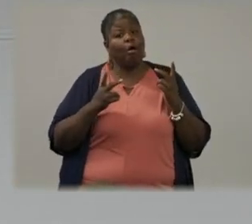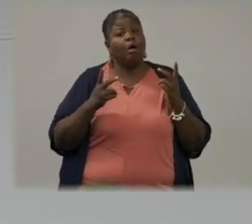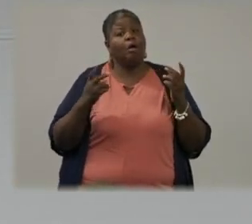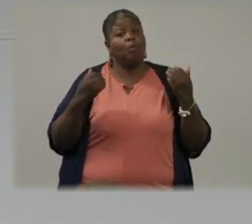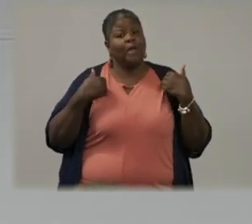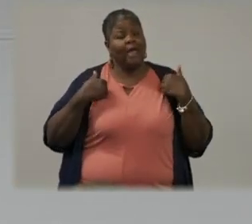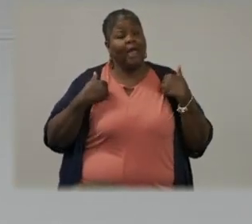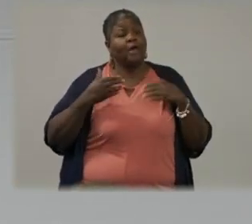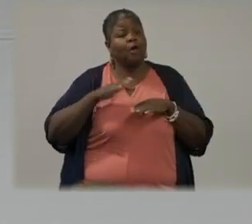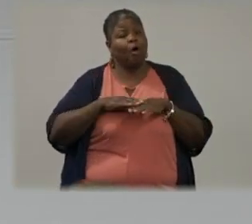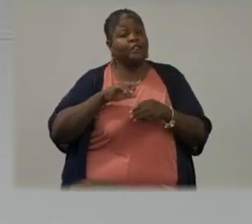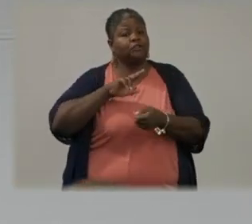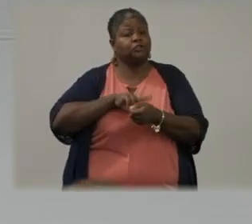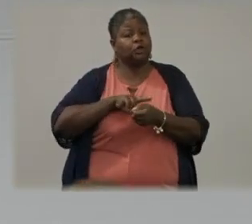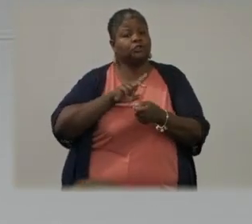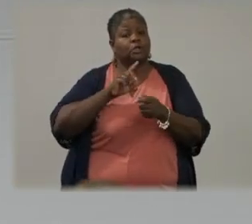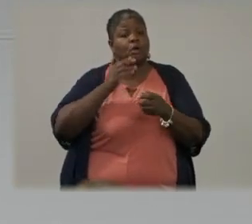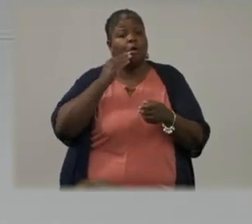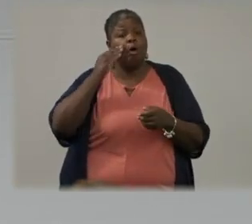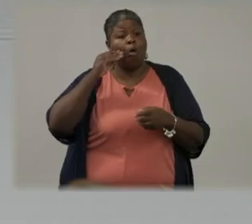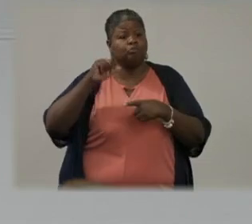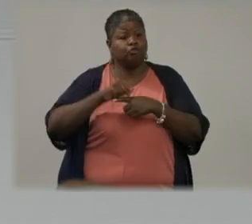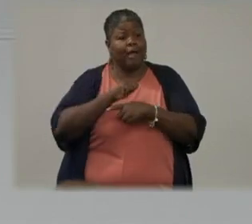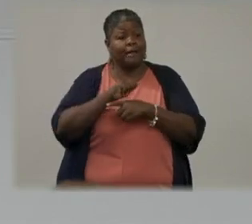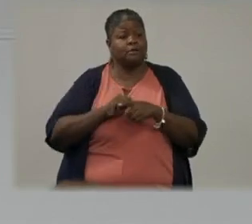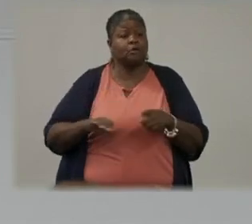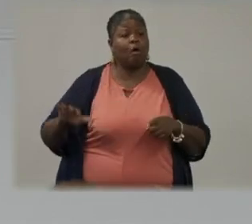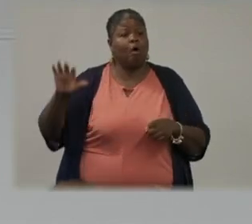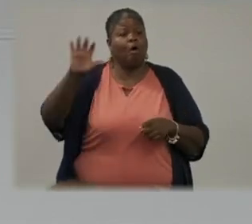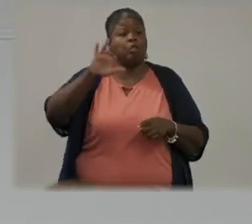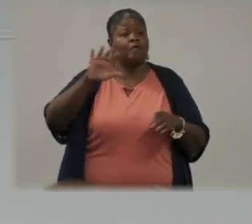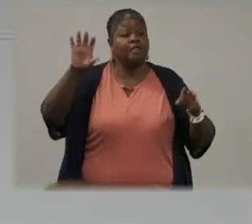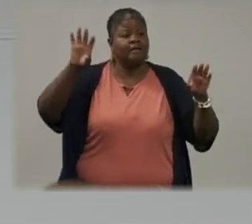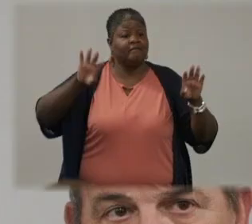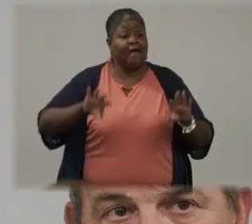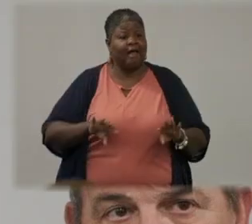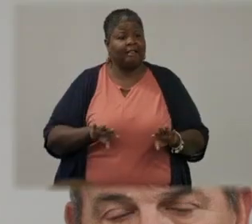on these nursing home incident command trainings across the valley, and